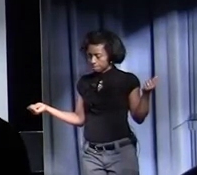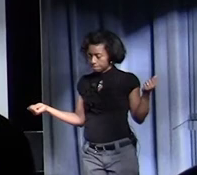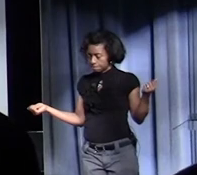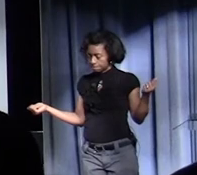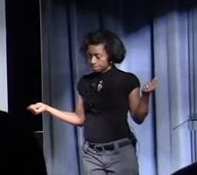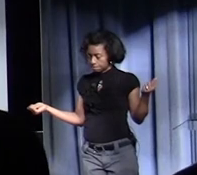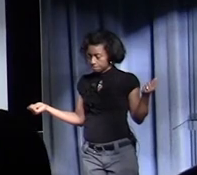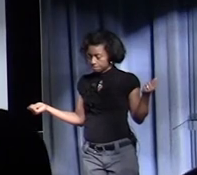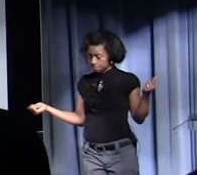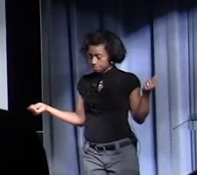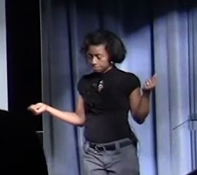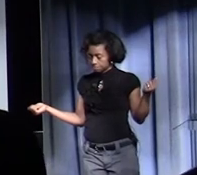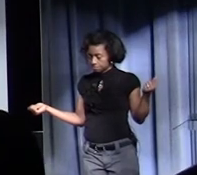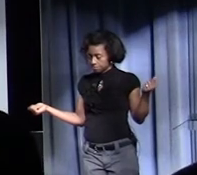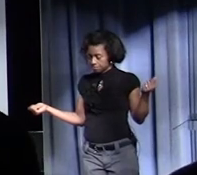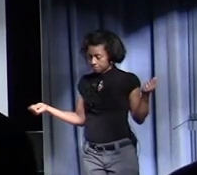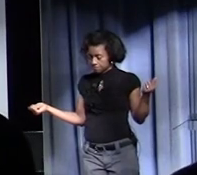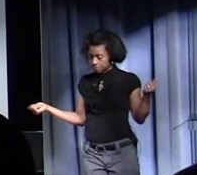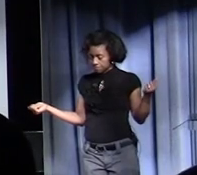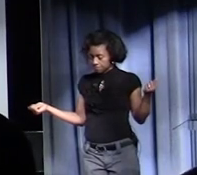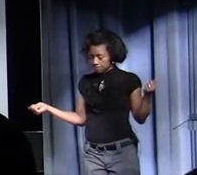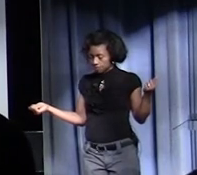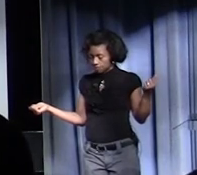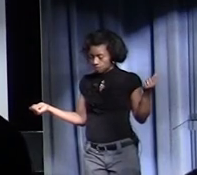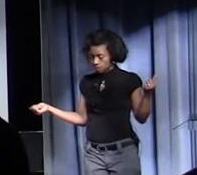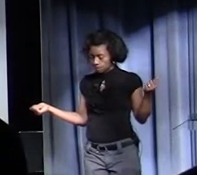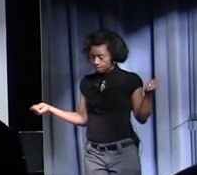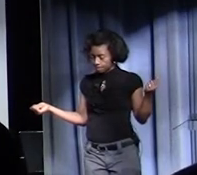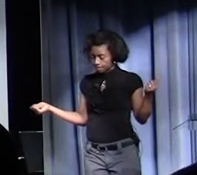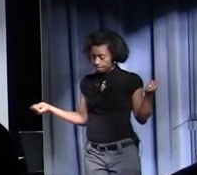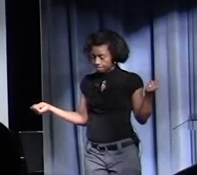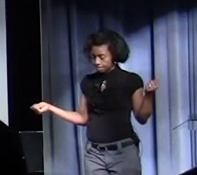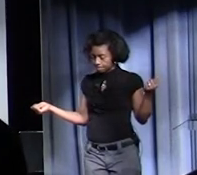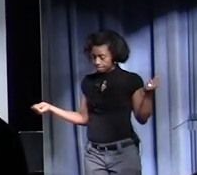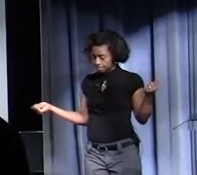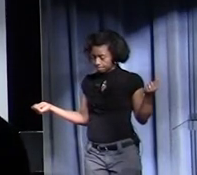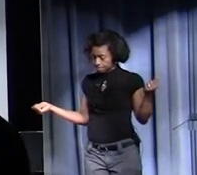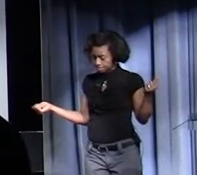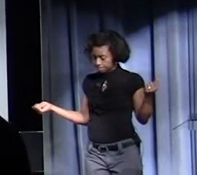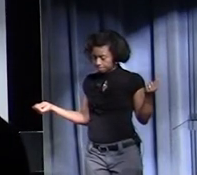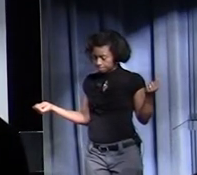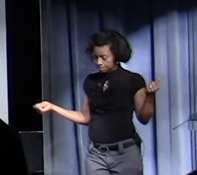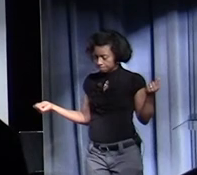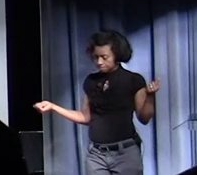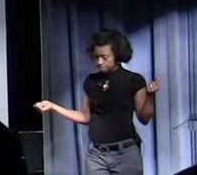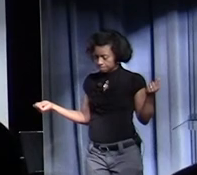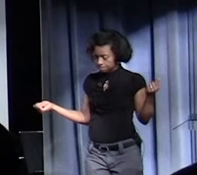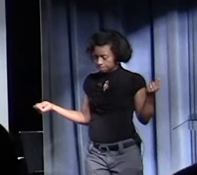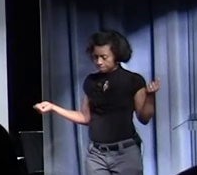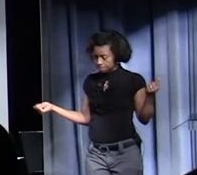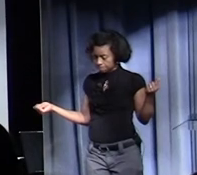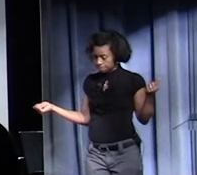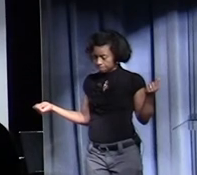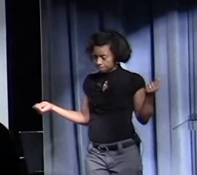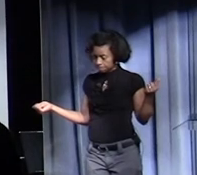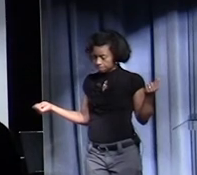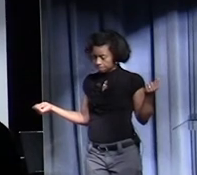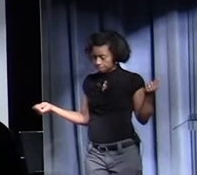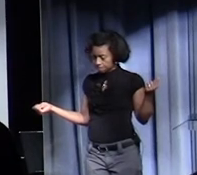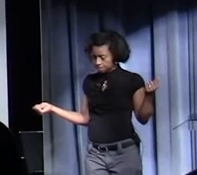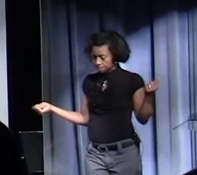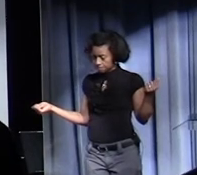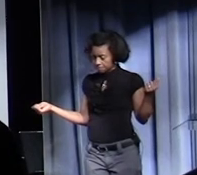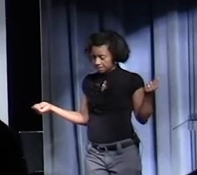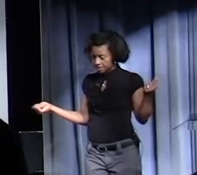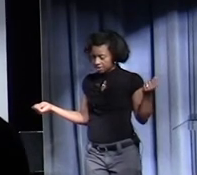that we need You more, we pray that You meet each and every person like only You can. And God, that you're more than enough. We thank you for being more than enough.